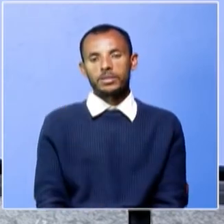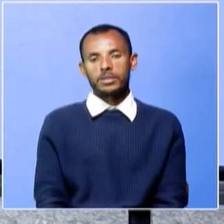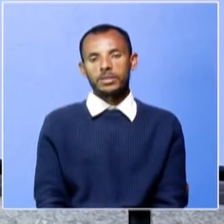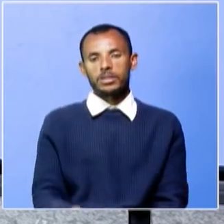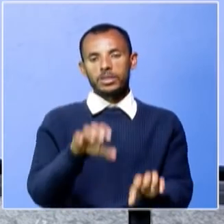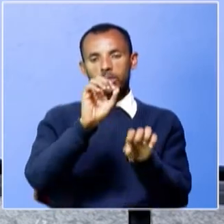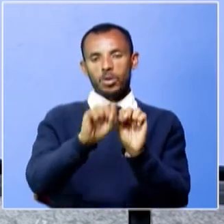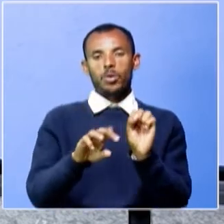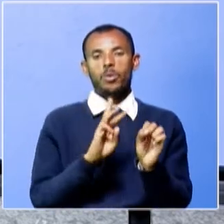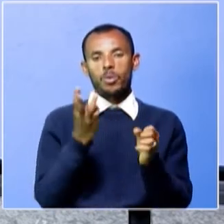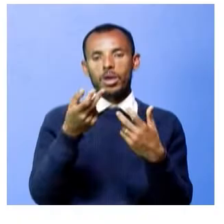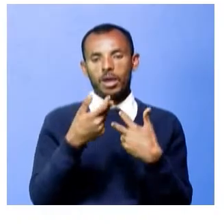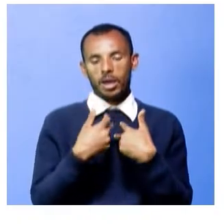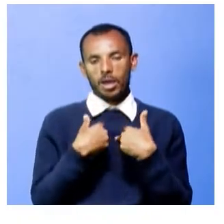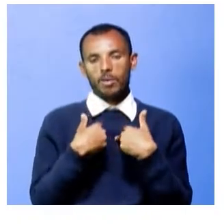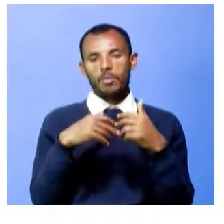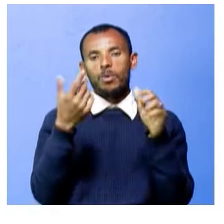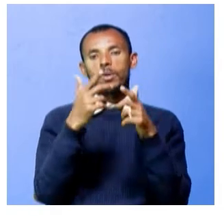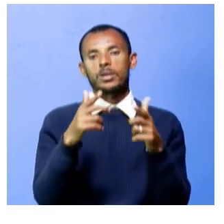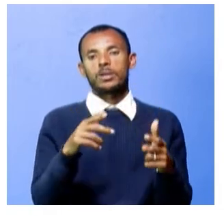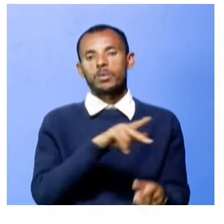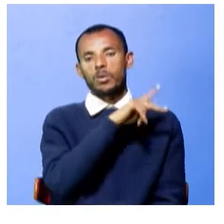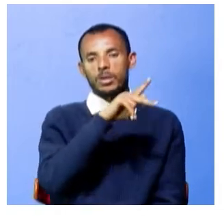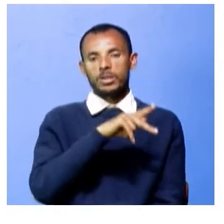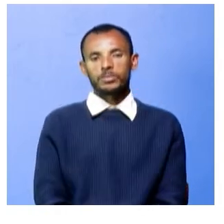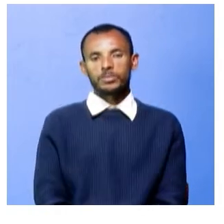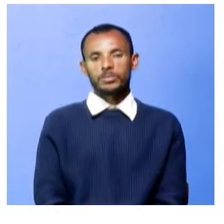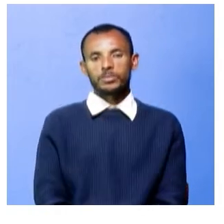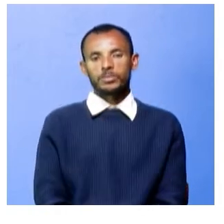so we have properties of probability.